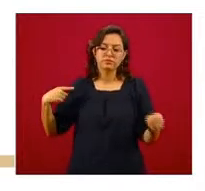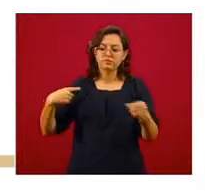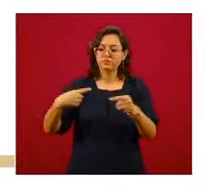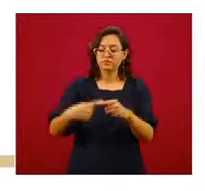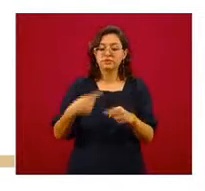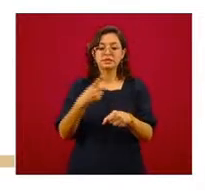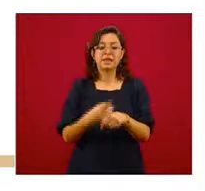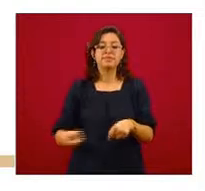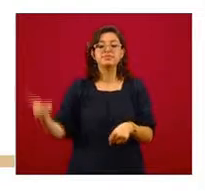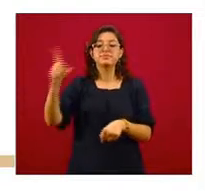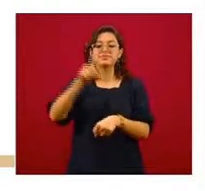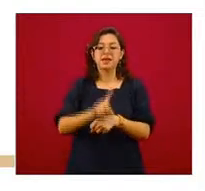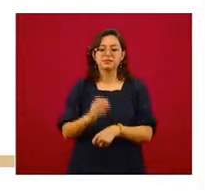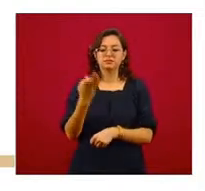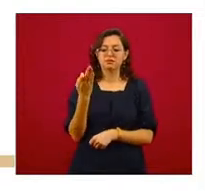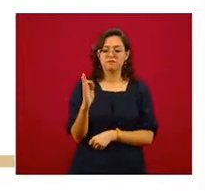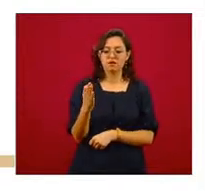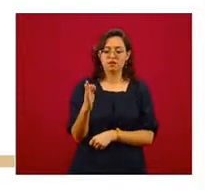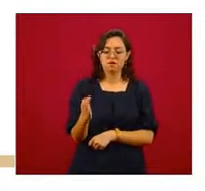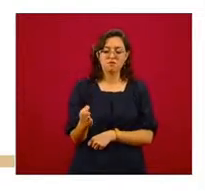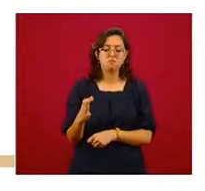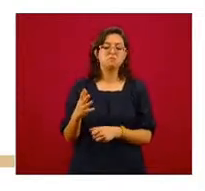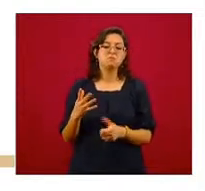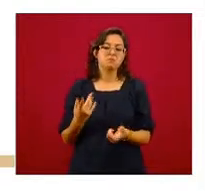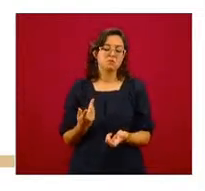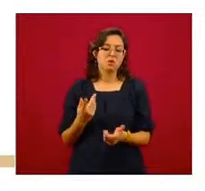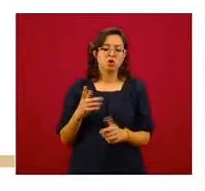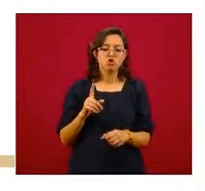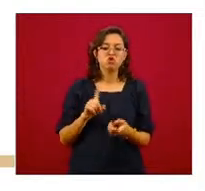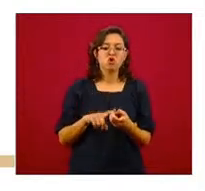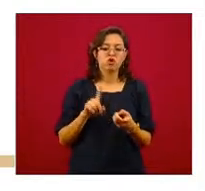the federal entities.